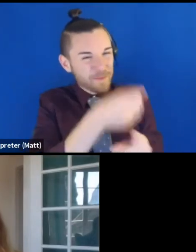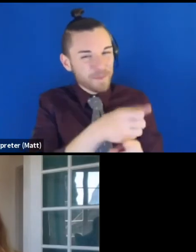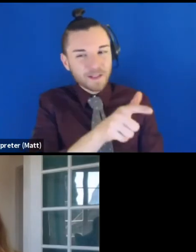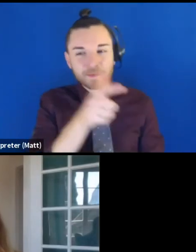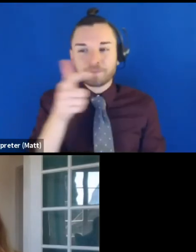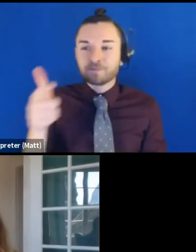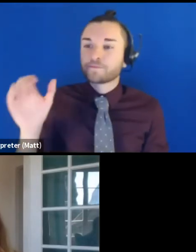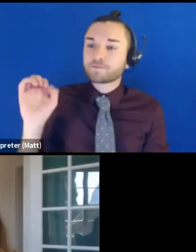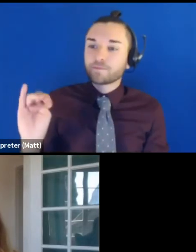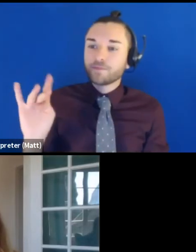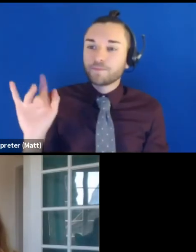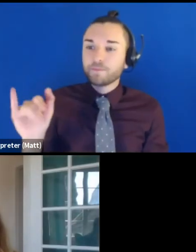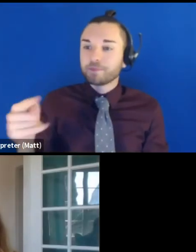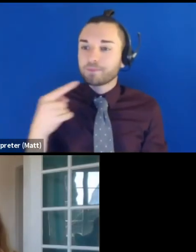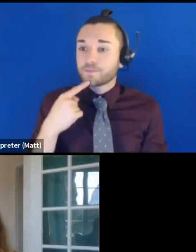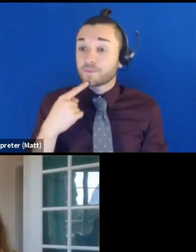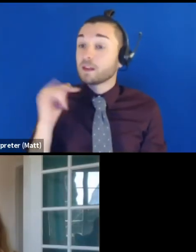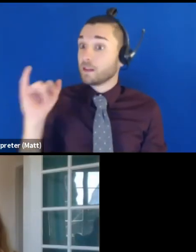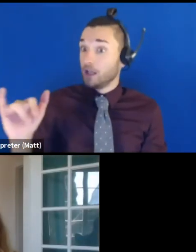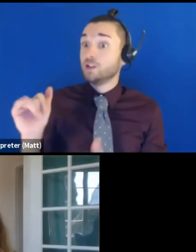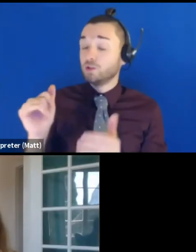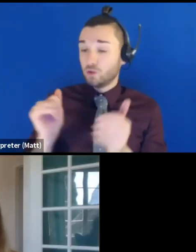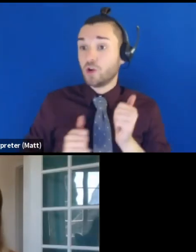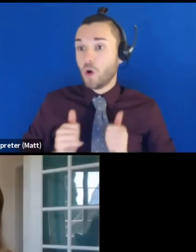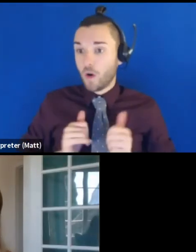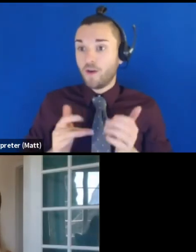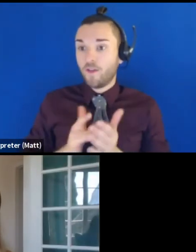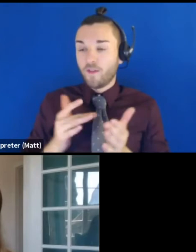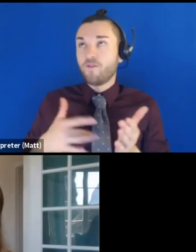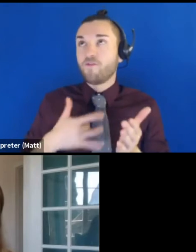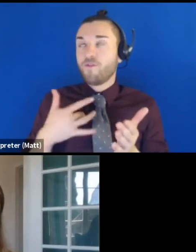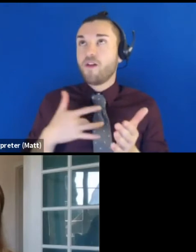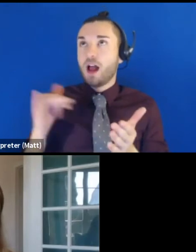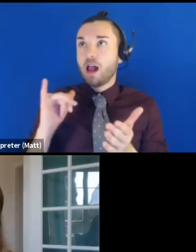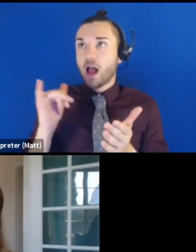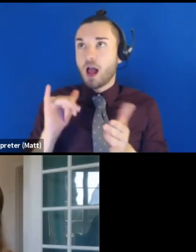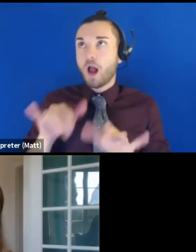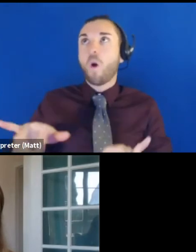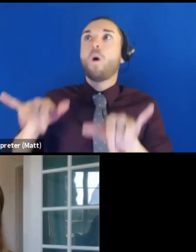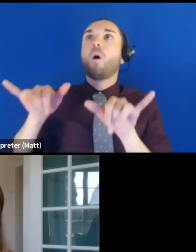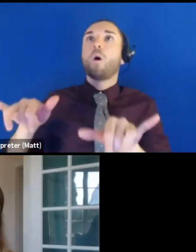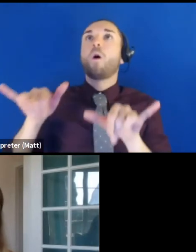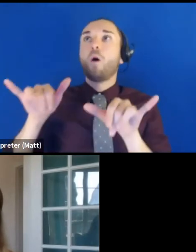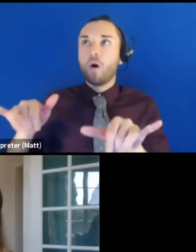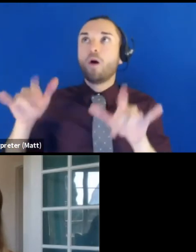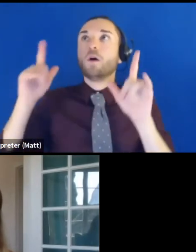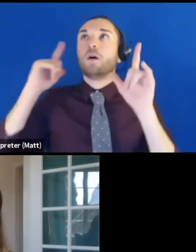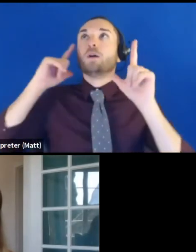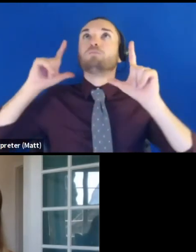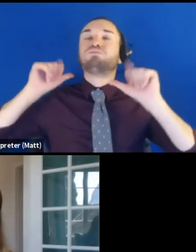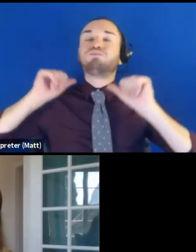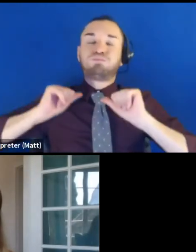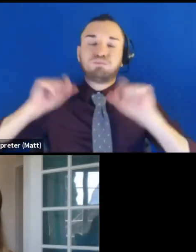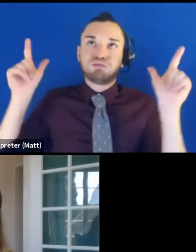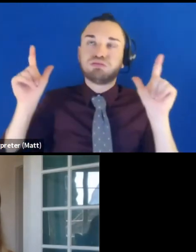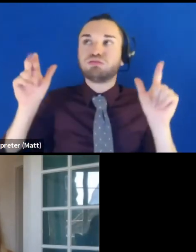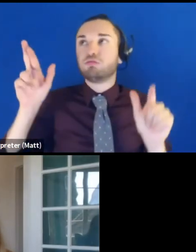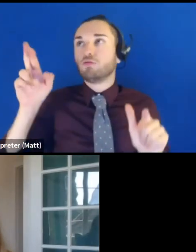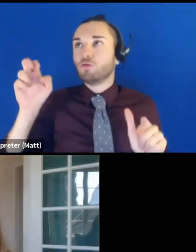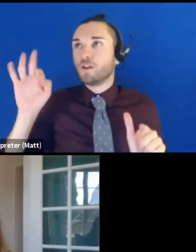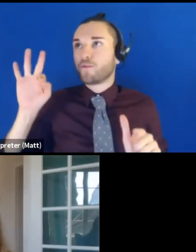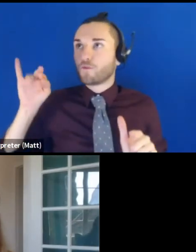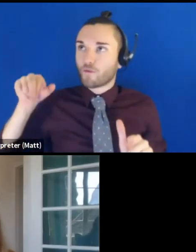I think the show was very refreshing, specifically because all of these other very exciting breakthrough shows had much